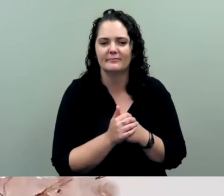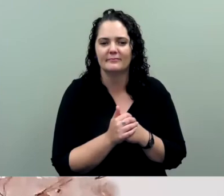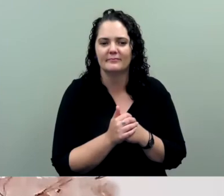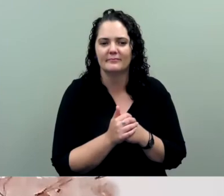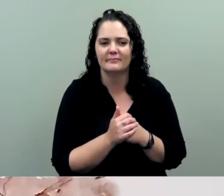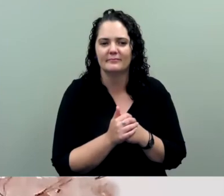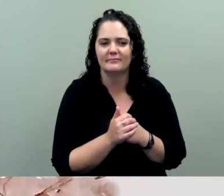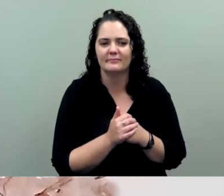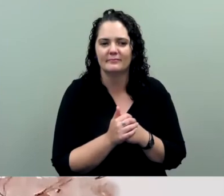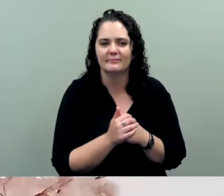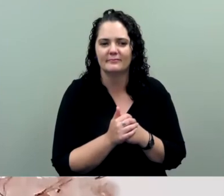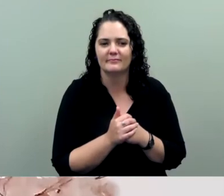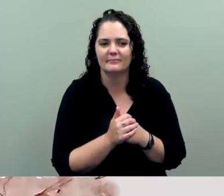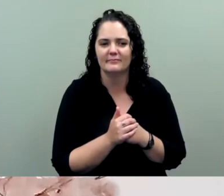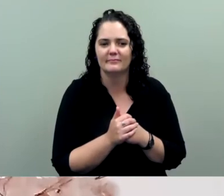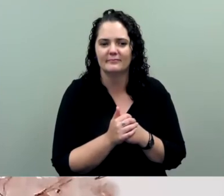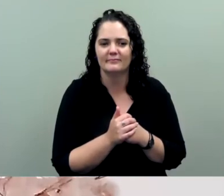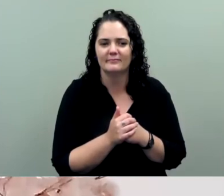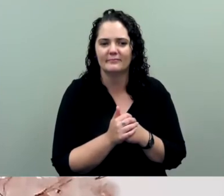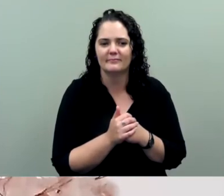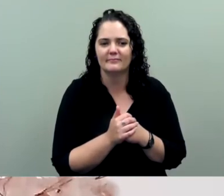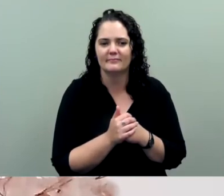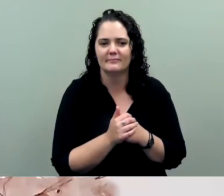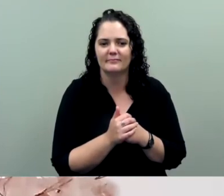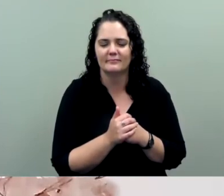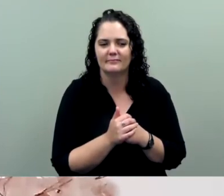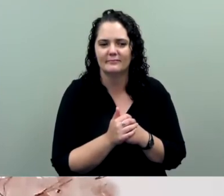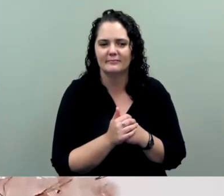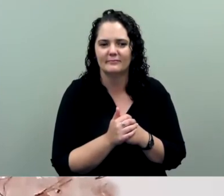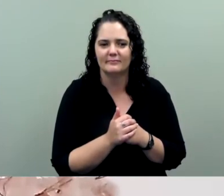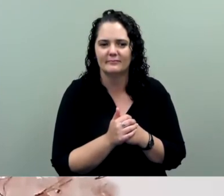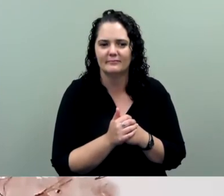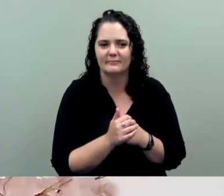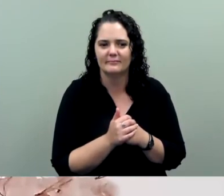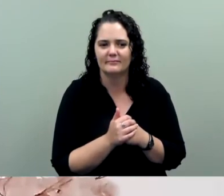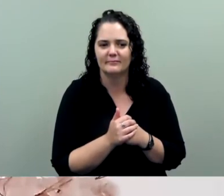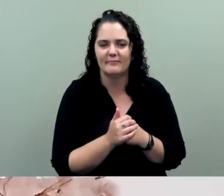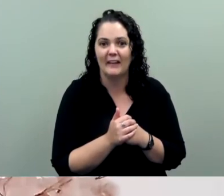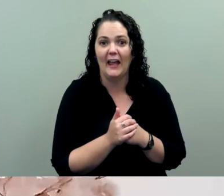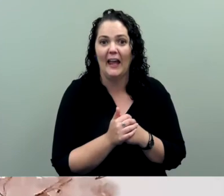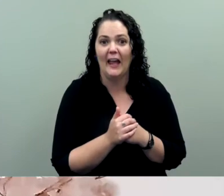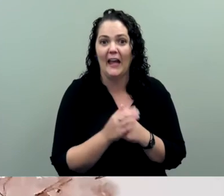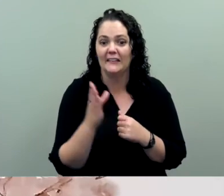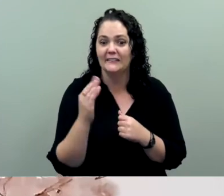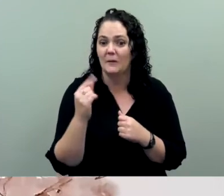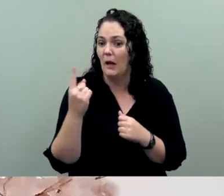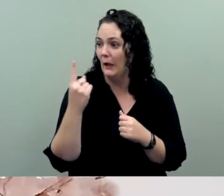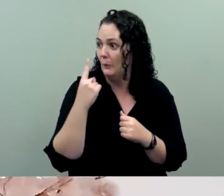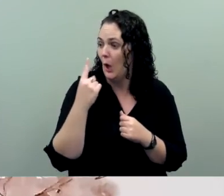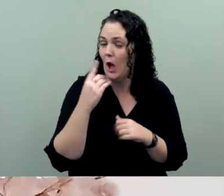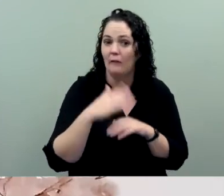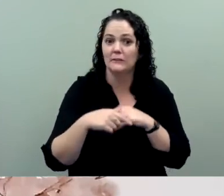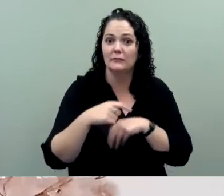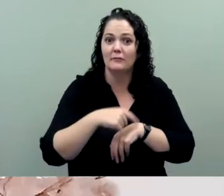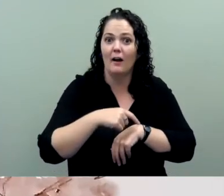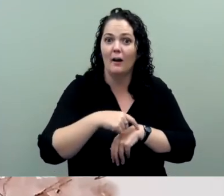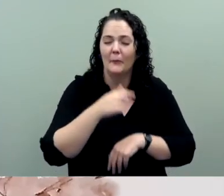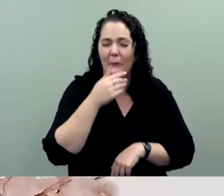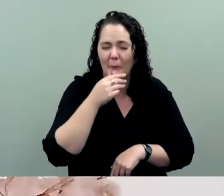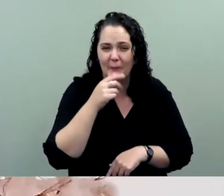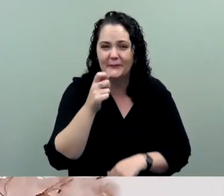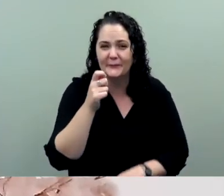Nice. What the? Okay. Uh-oh, I'm getting a time warning. How can we be running out of time? We just got started,